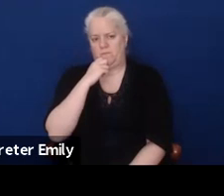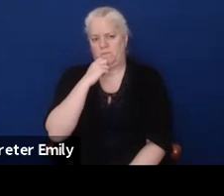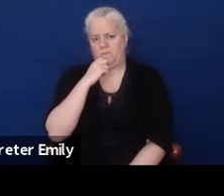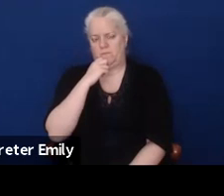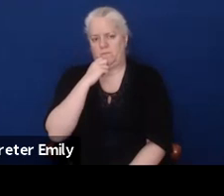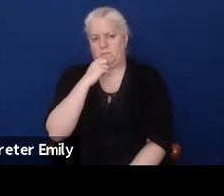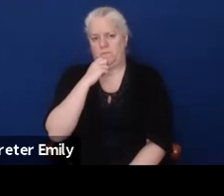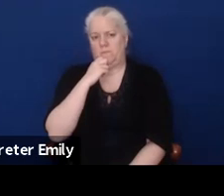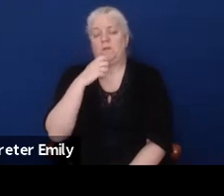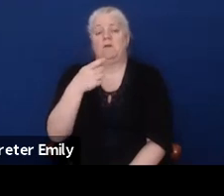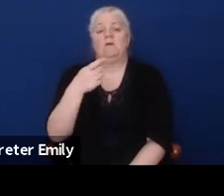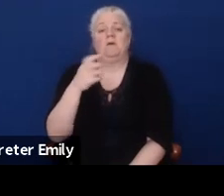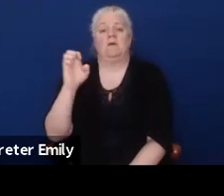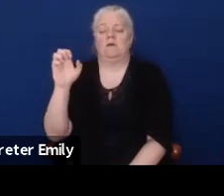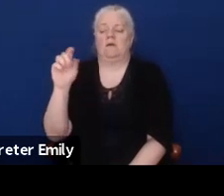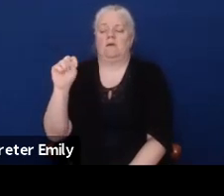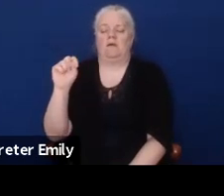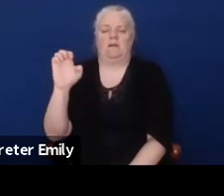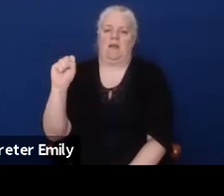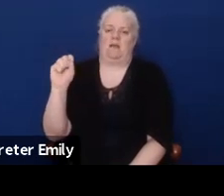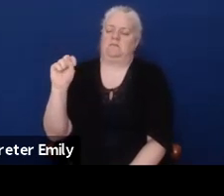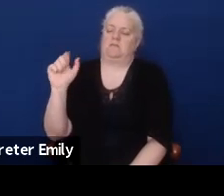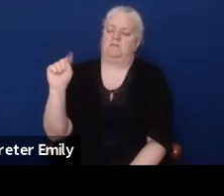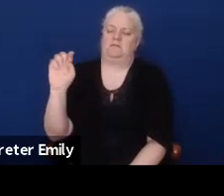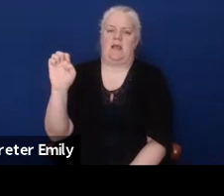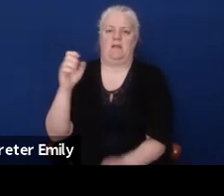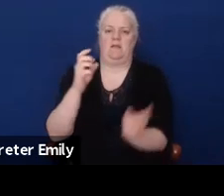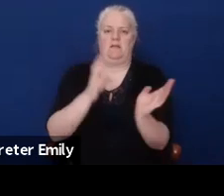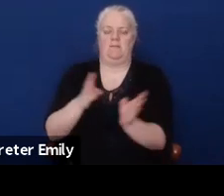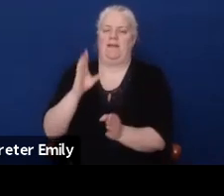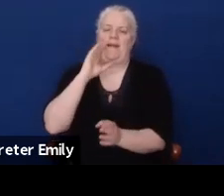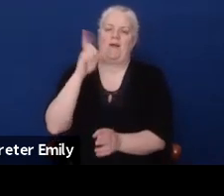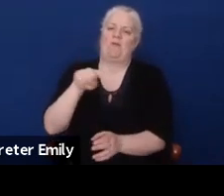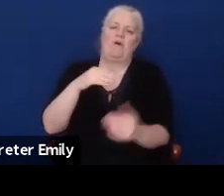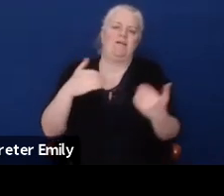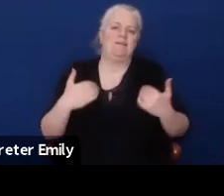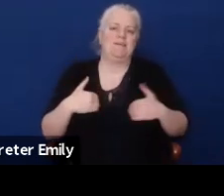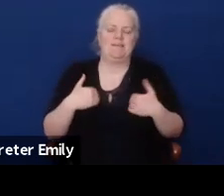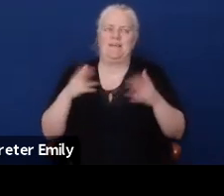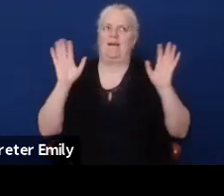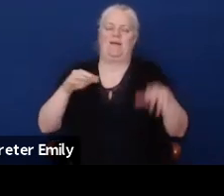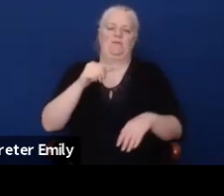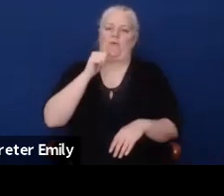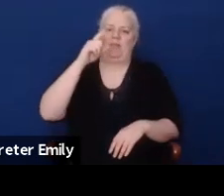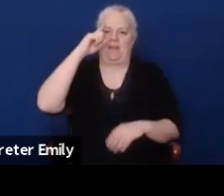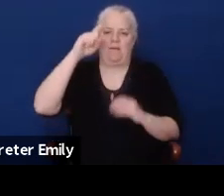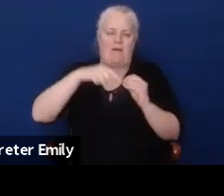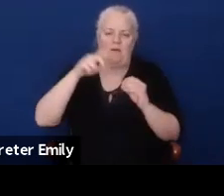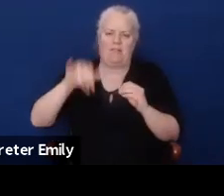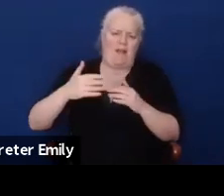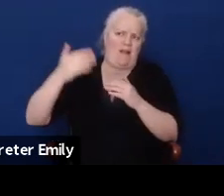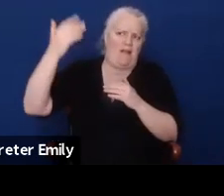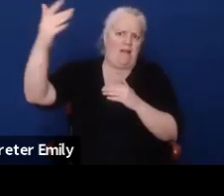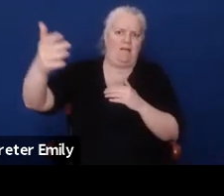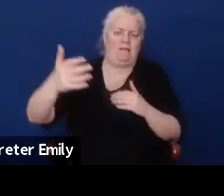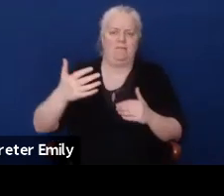What about estate planning? I know we are all young, we don't need to think about this, but you never know, estate planning